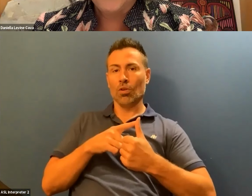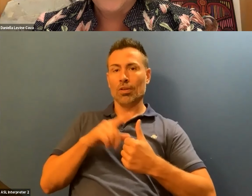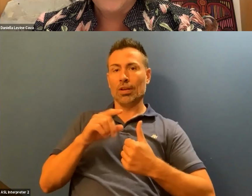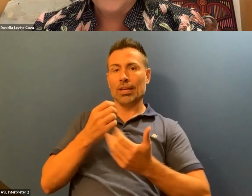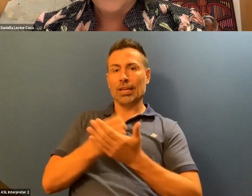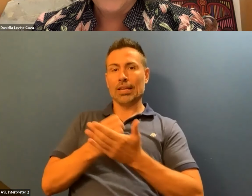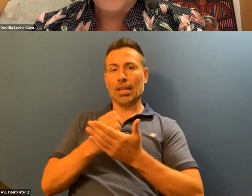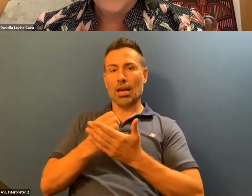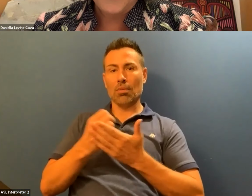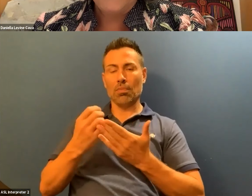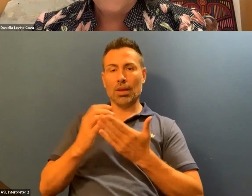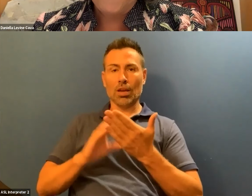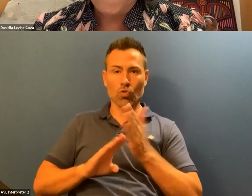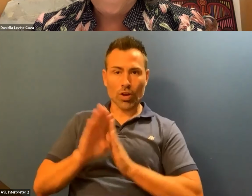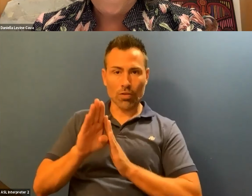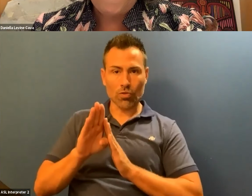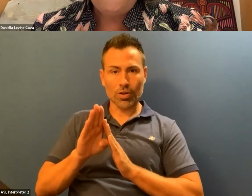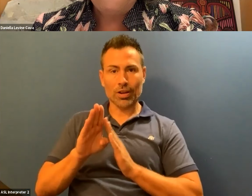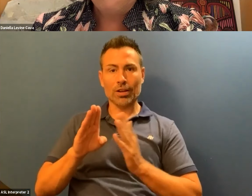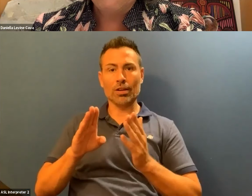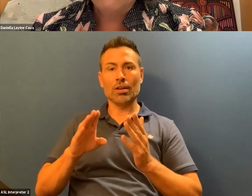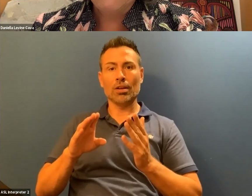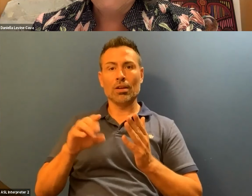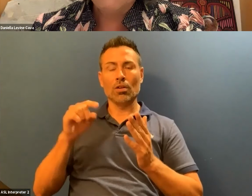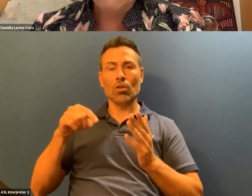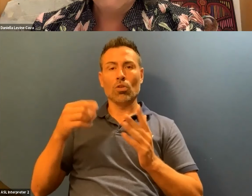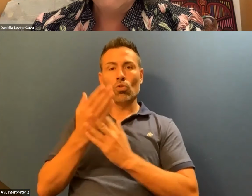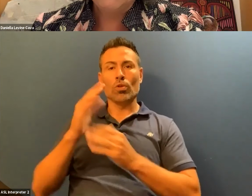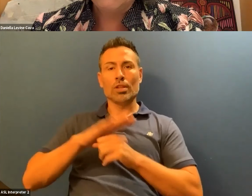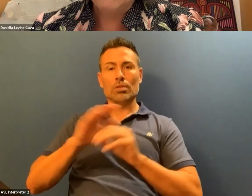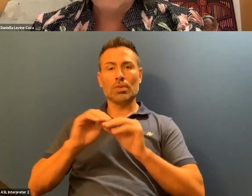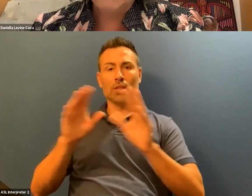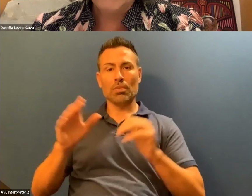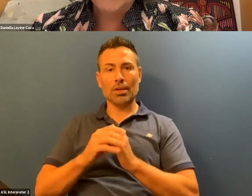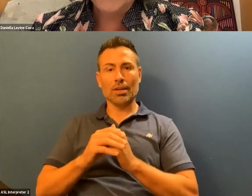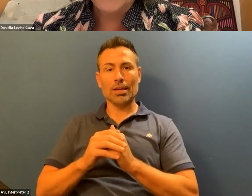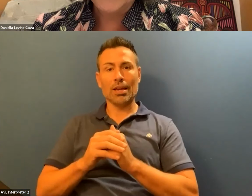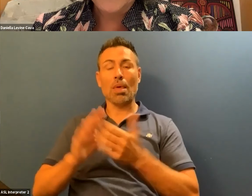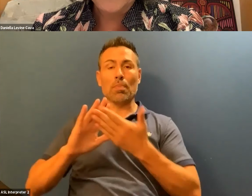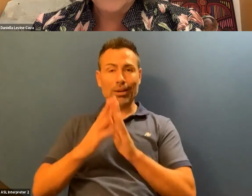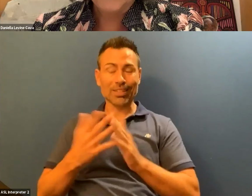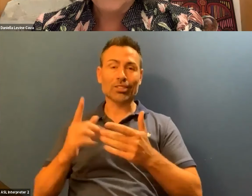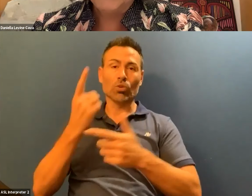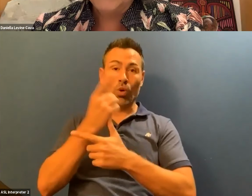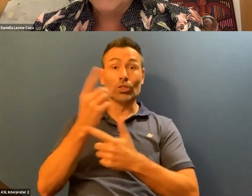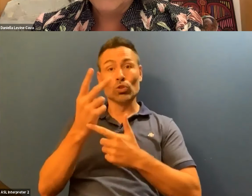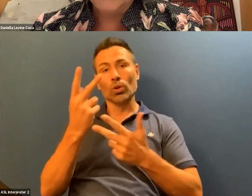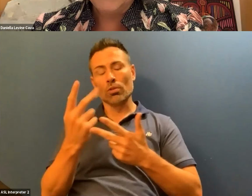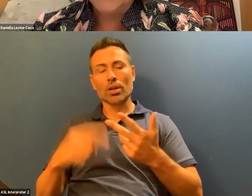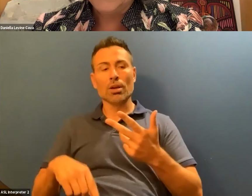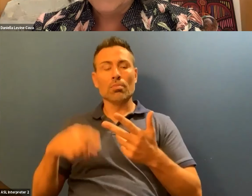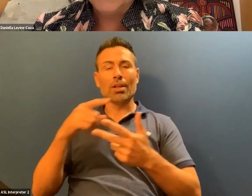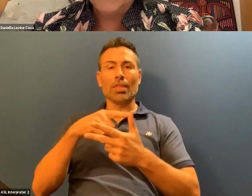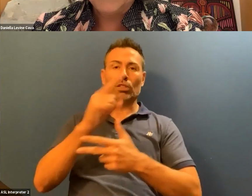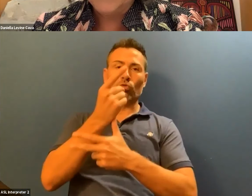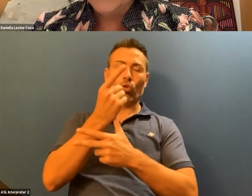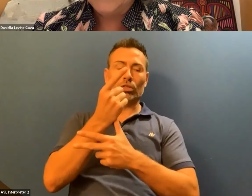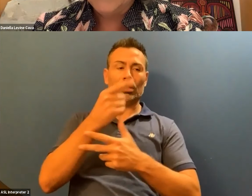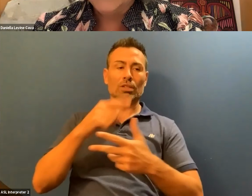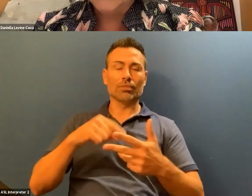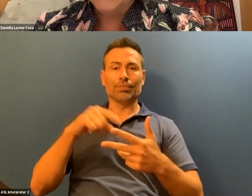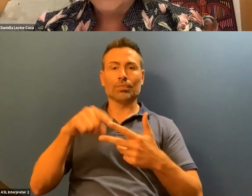recovery of our after this whole pandemic really becomes 1, 2, and 3. But I think that is first and foremost,